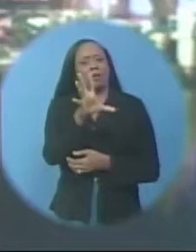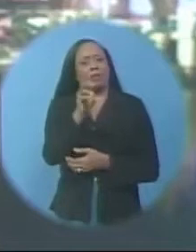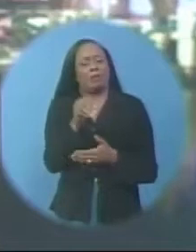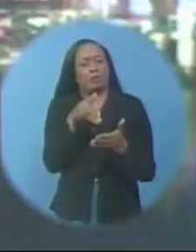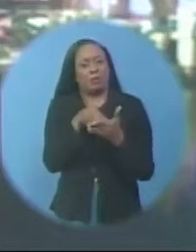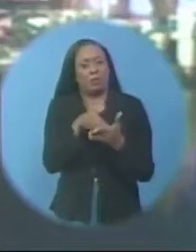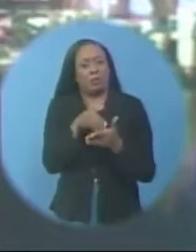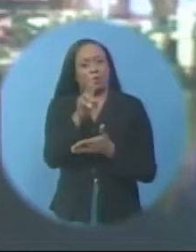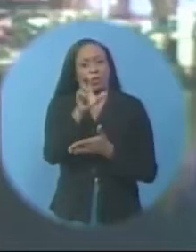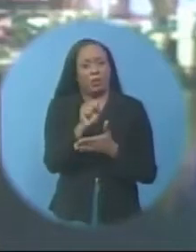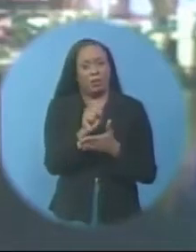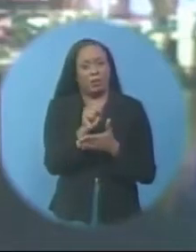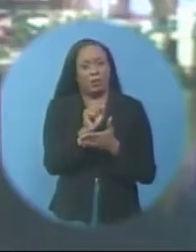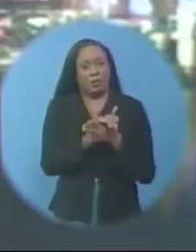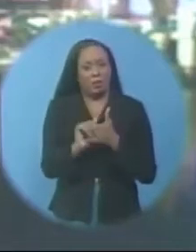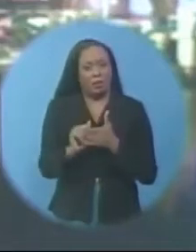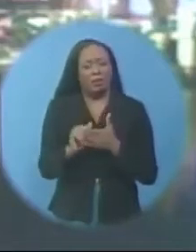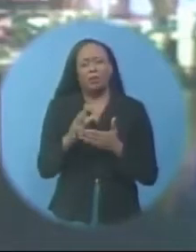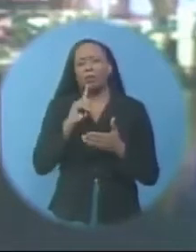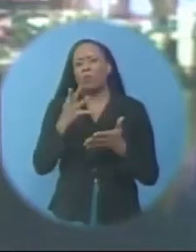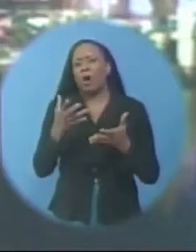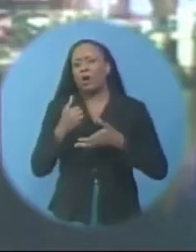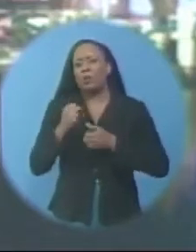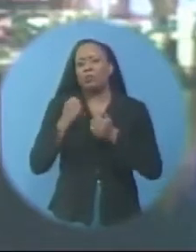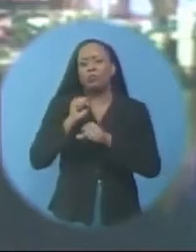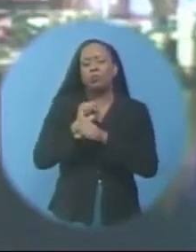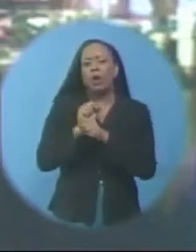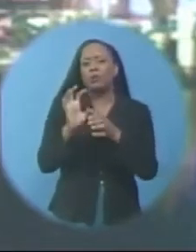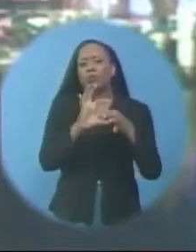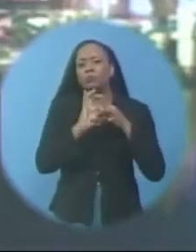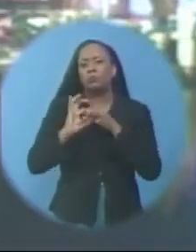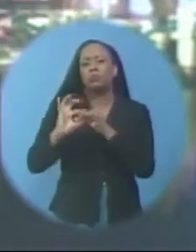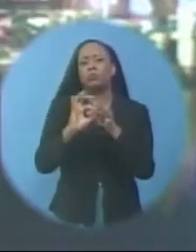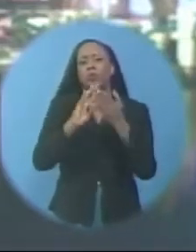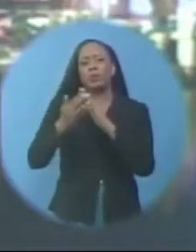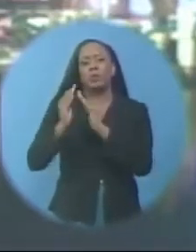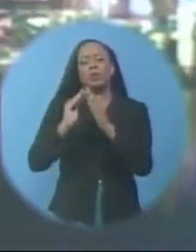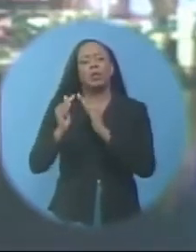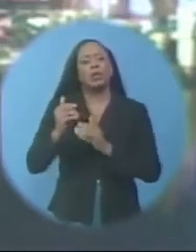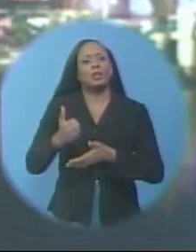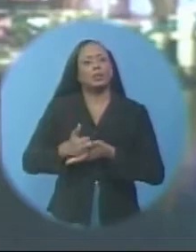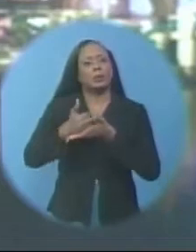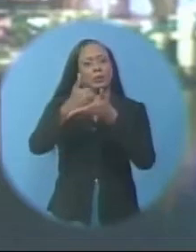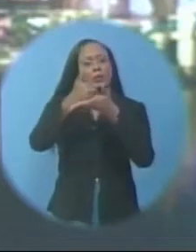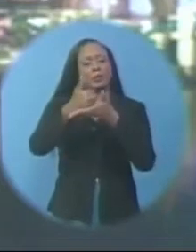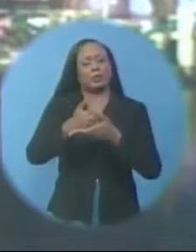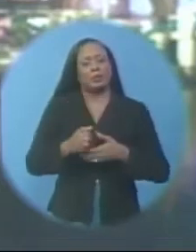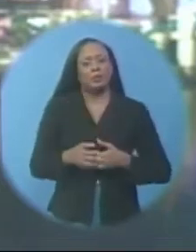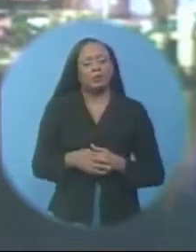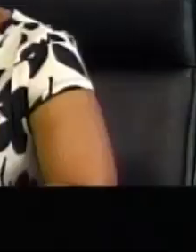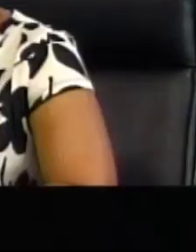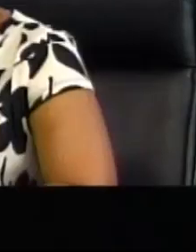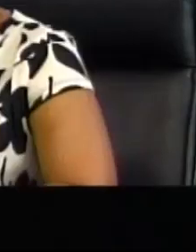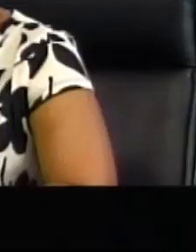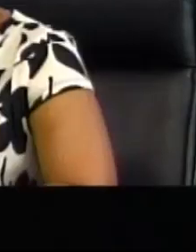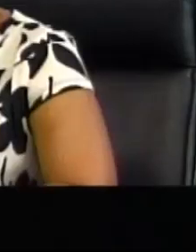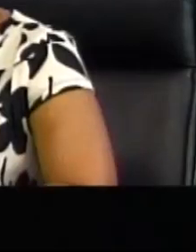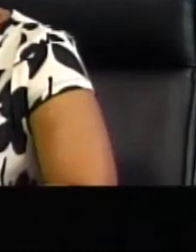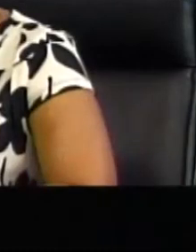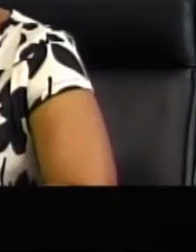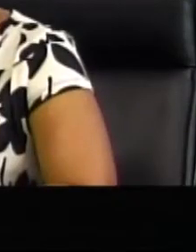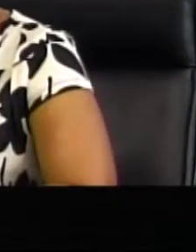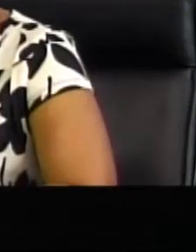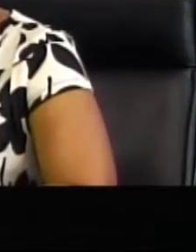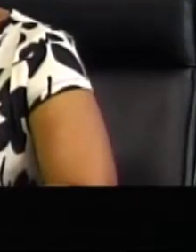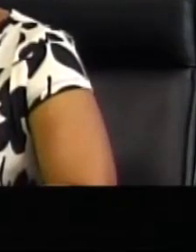$450,000 donation, is committed to working closely with communities to recover and rebuild. We are shipping much needed